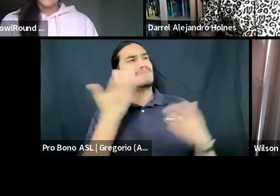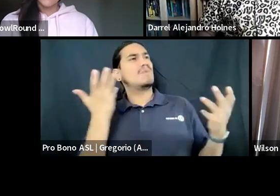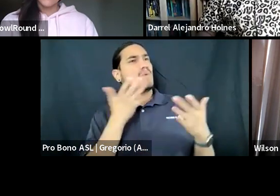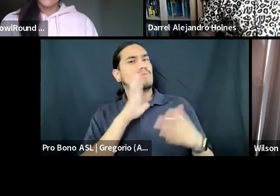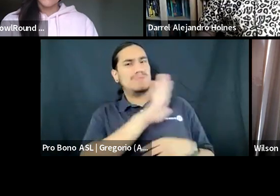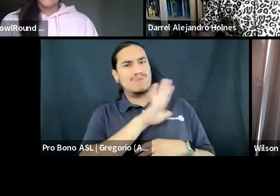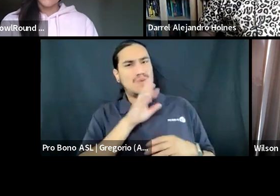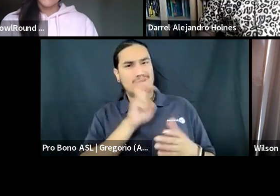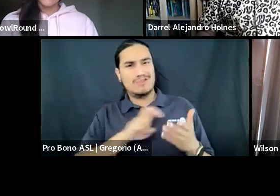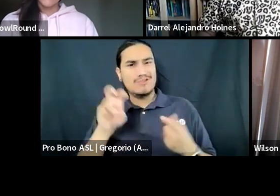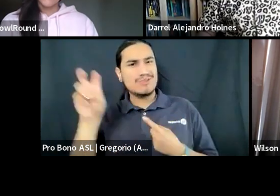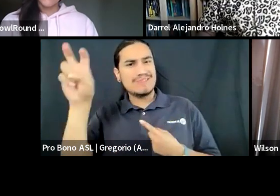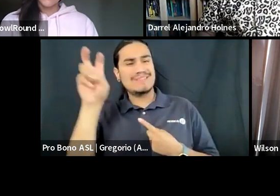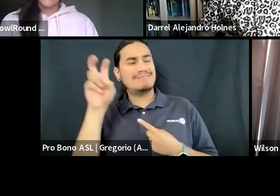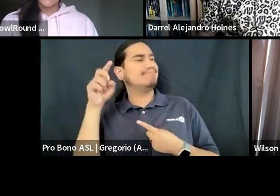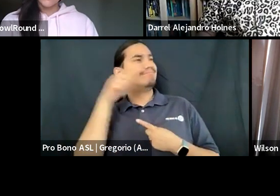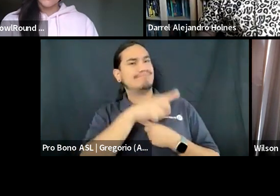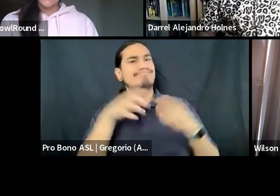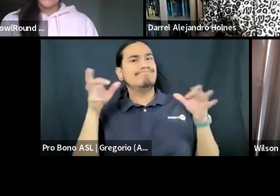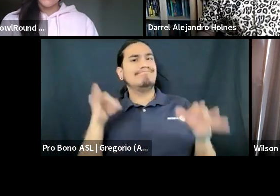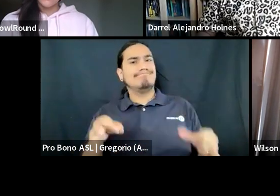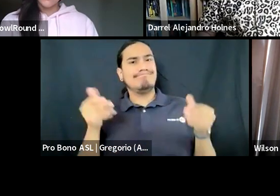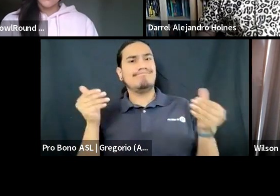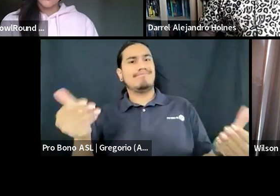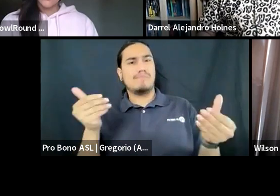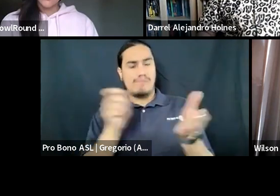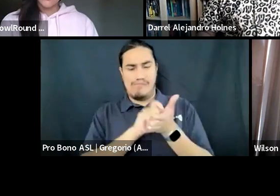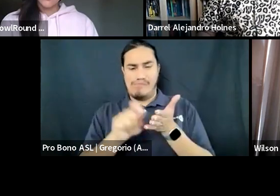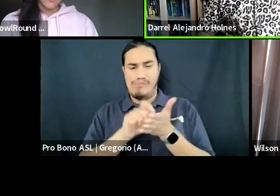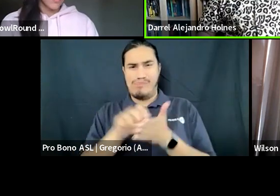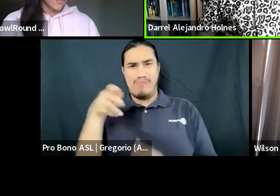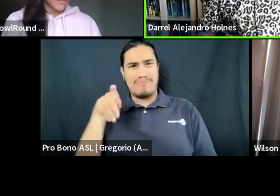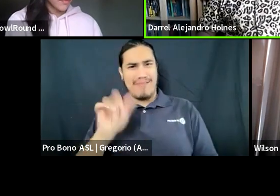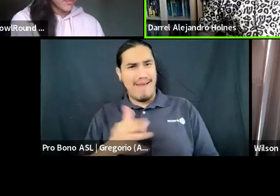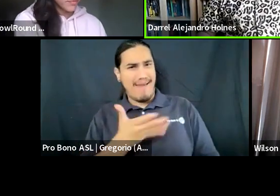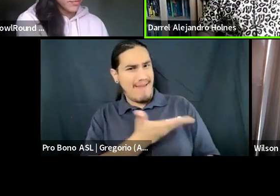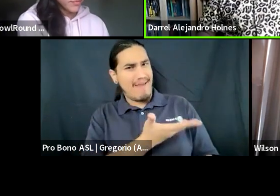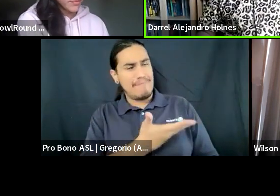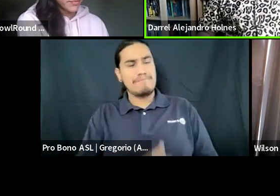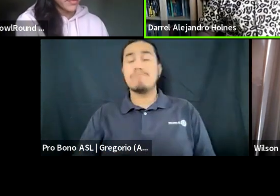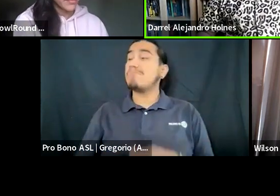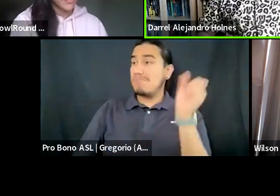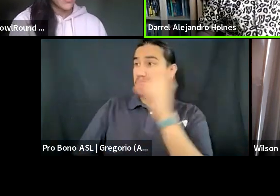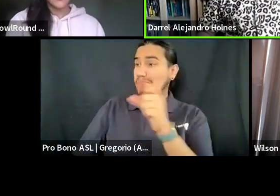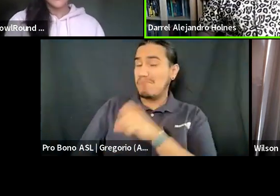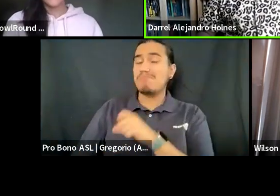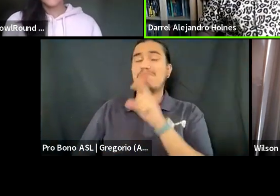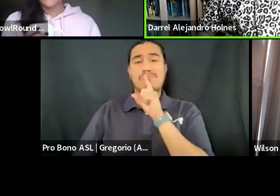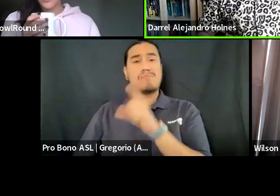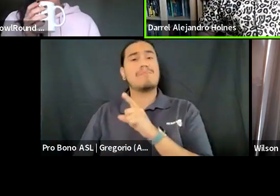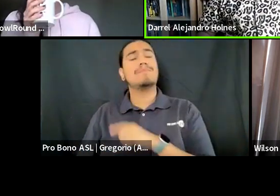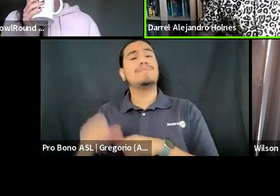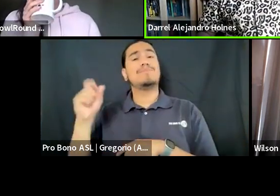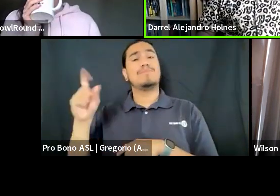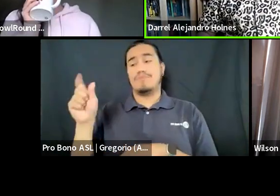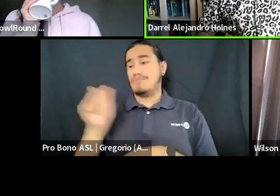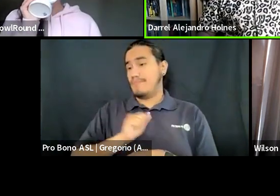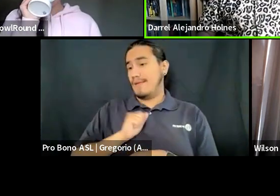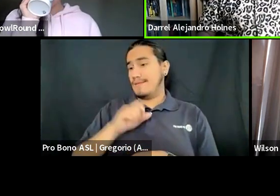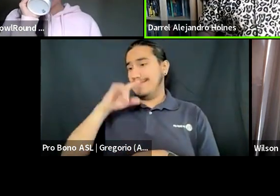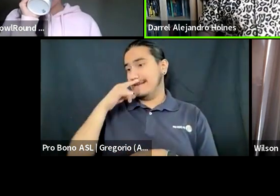your journey like to decide to, you know, start writing a play? Yeah, absolutely. So when I was a kid, my